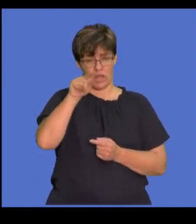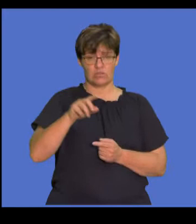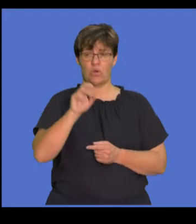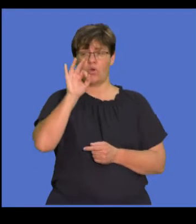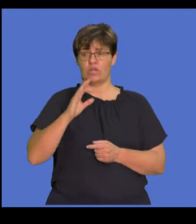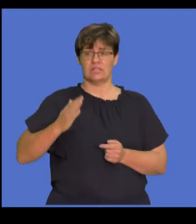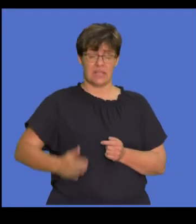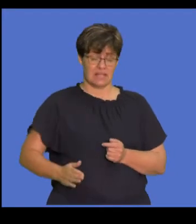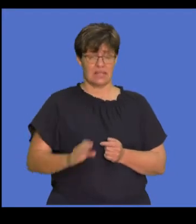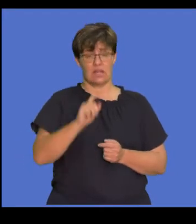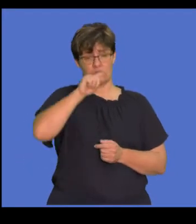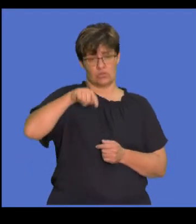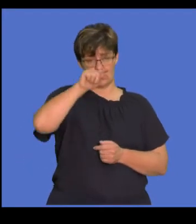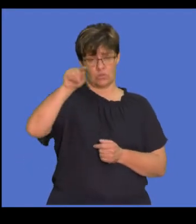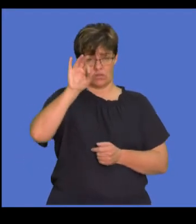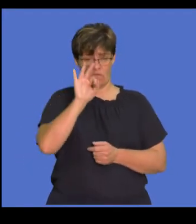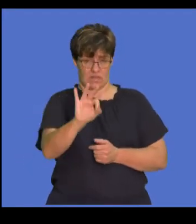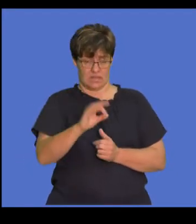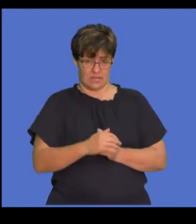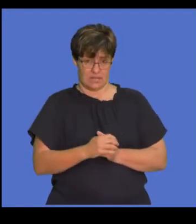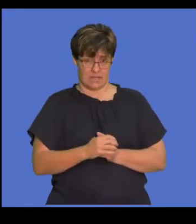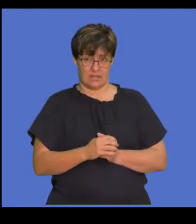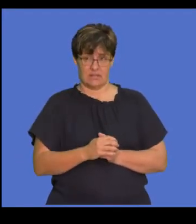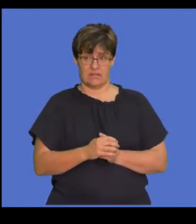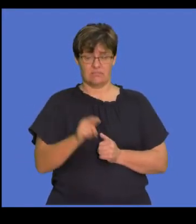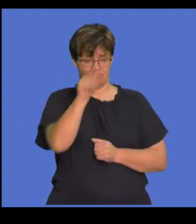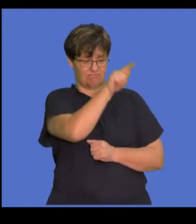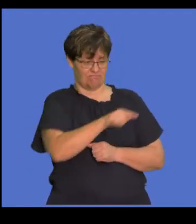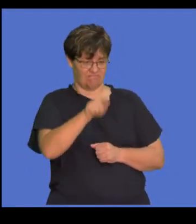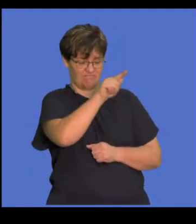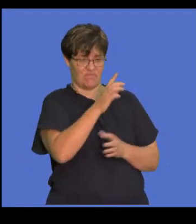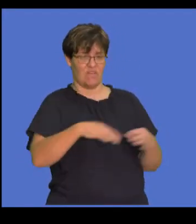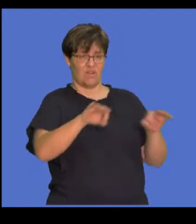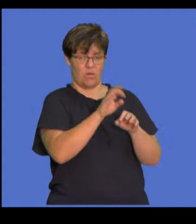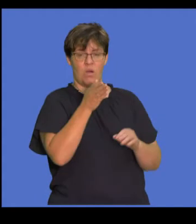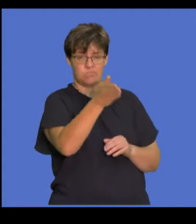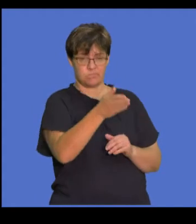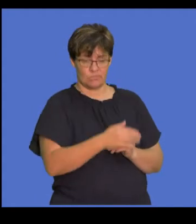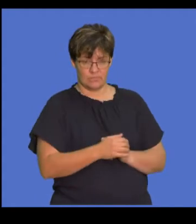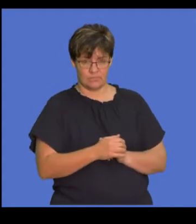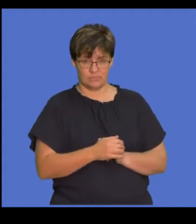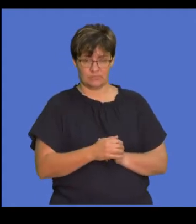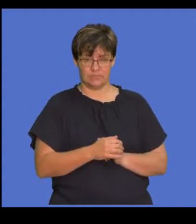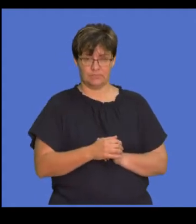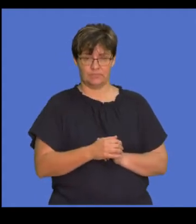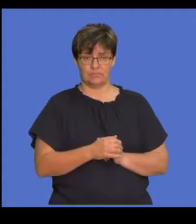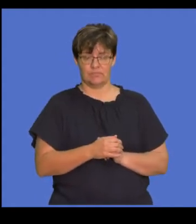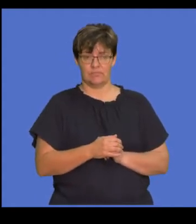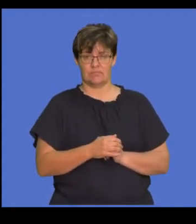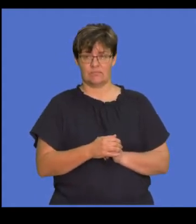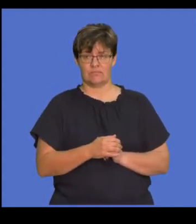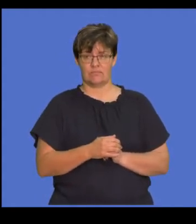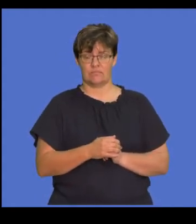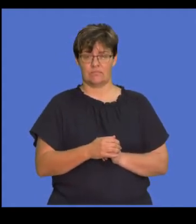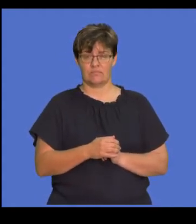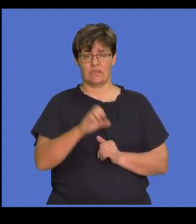the third side will actually be square root of 3. That's why that value there is square root of 3.